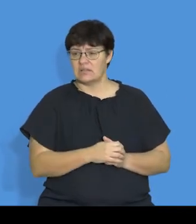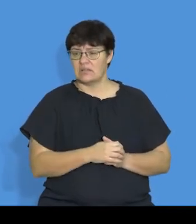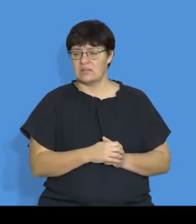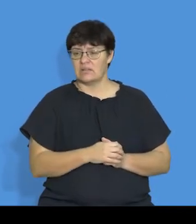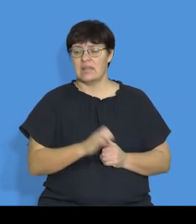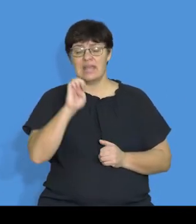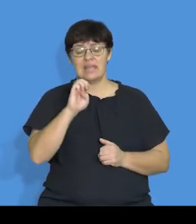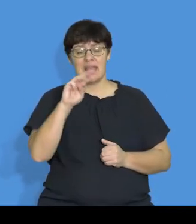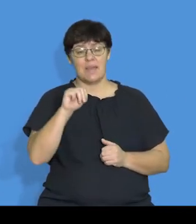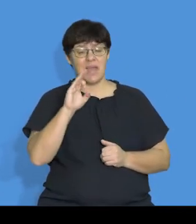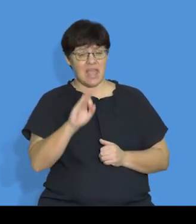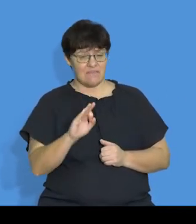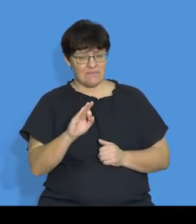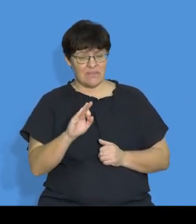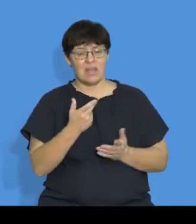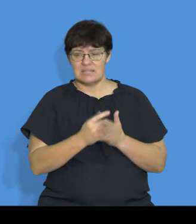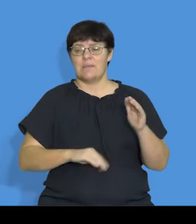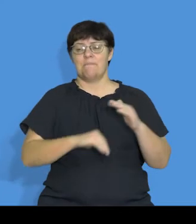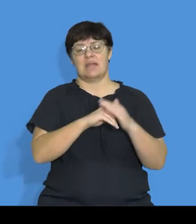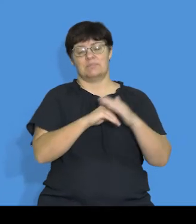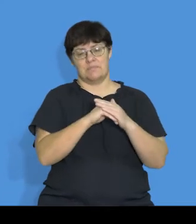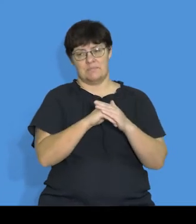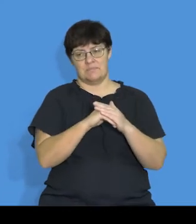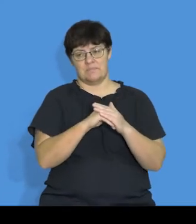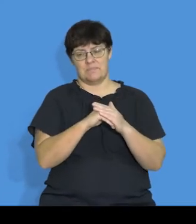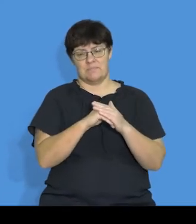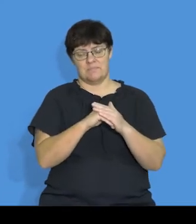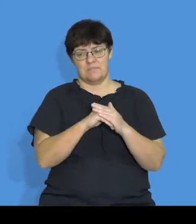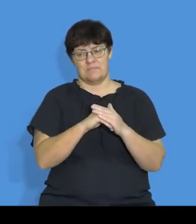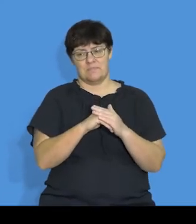EMF becomes the maximum, okay,